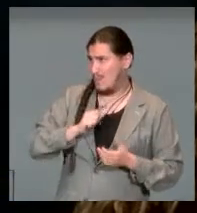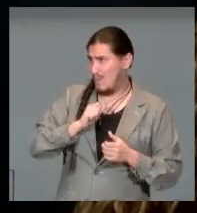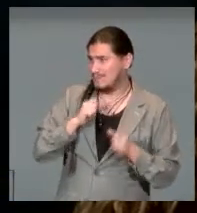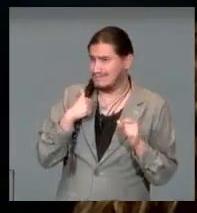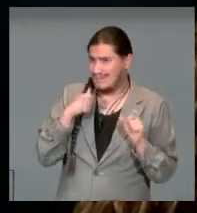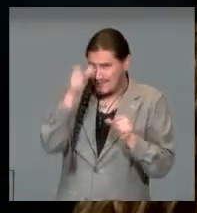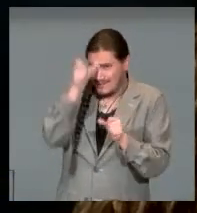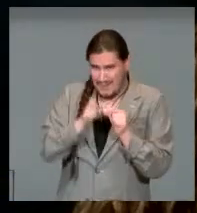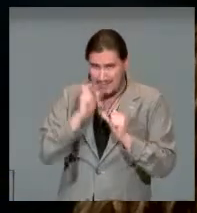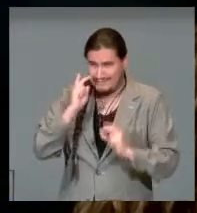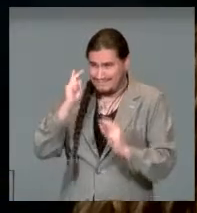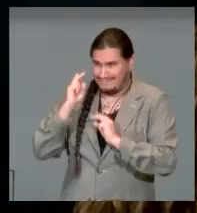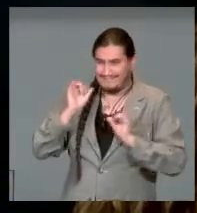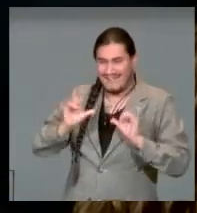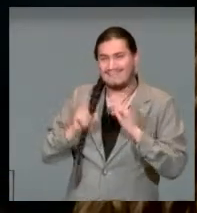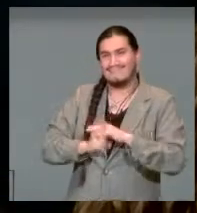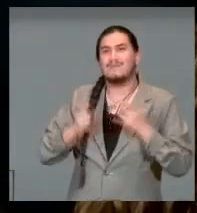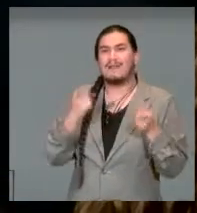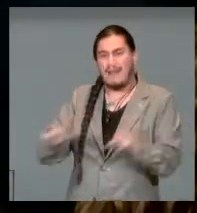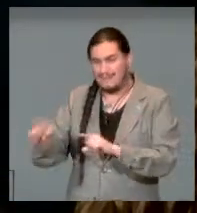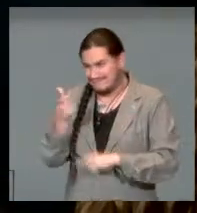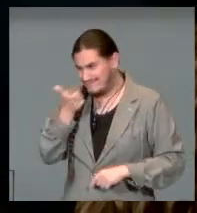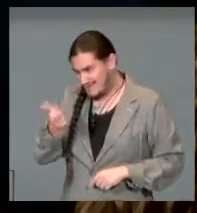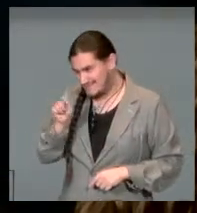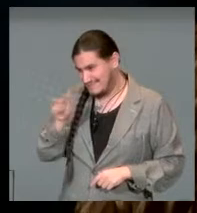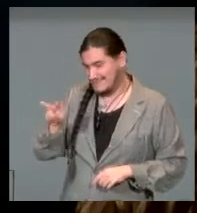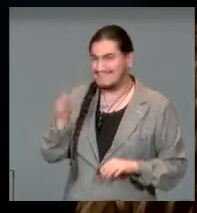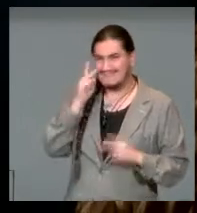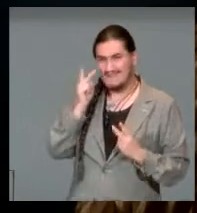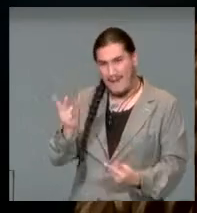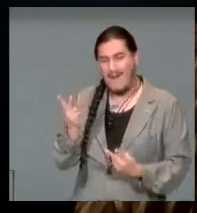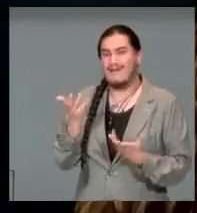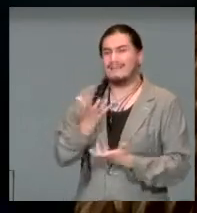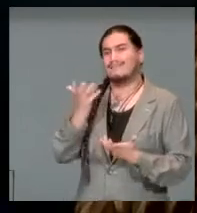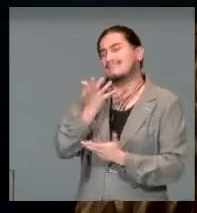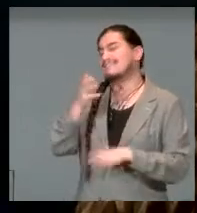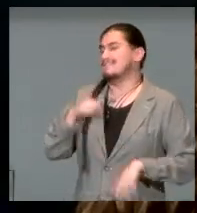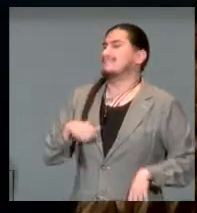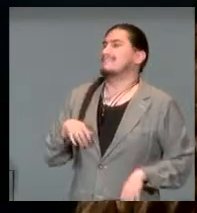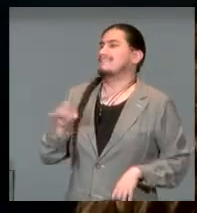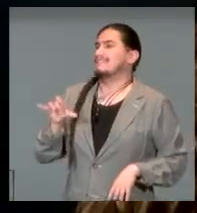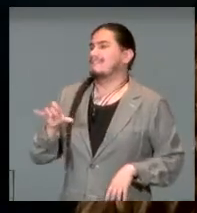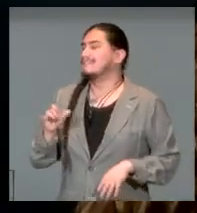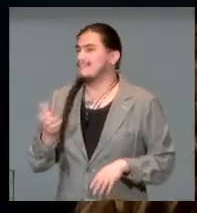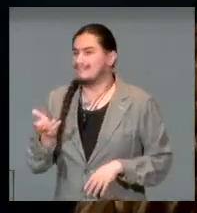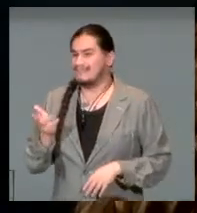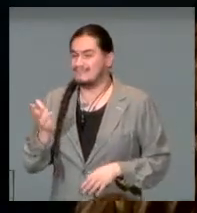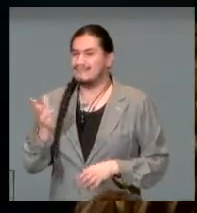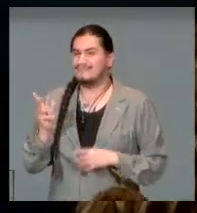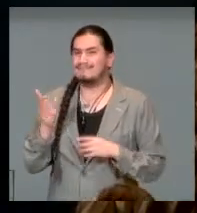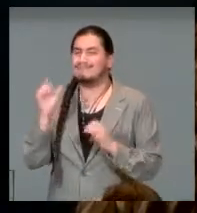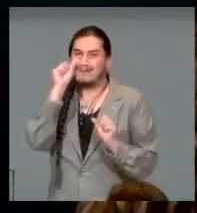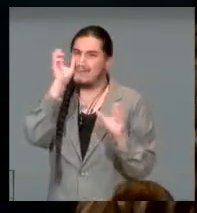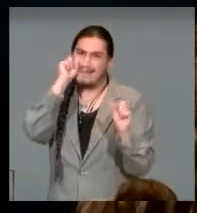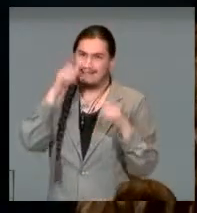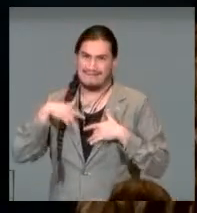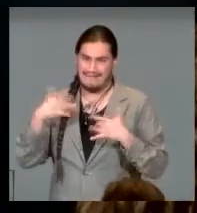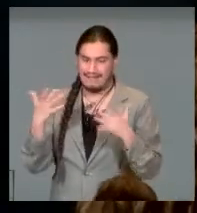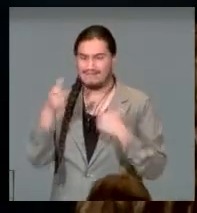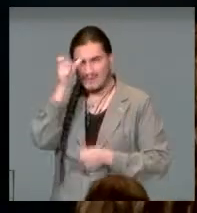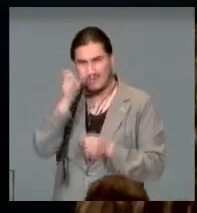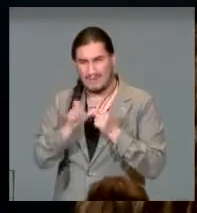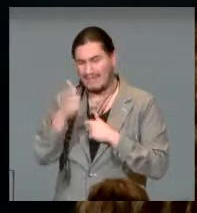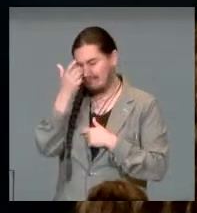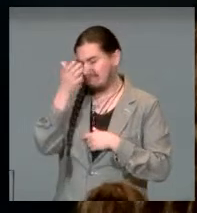in the 80s. Yeah, I know some of you watched that on TV as well. Mary Makeba, Hugh Masekela, I mean, it was an amazing event. So I